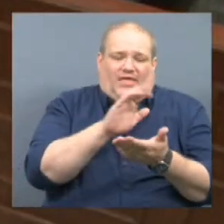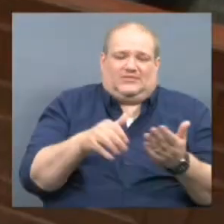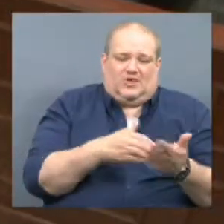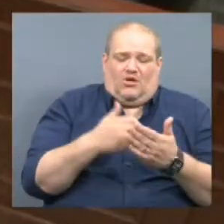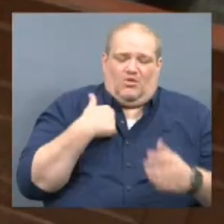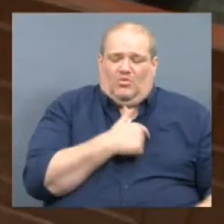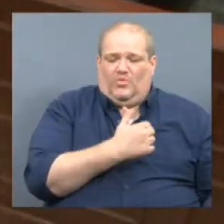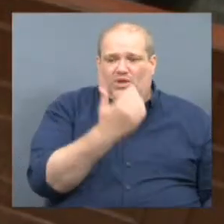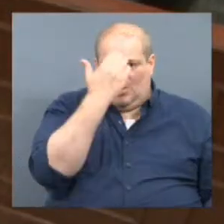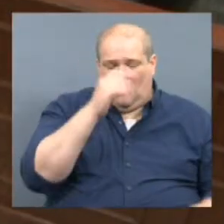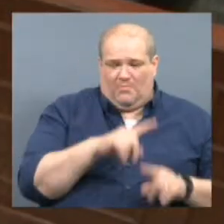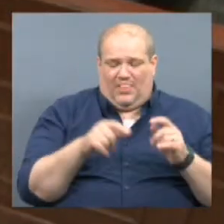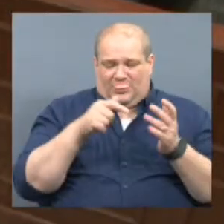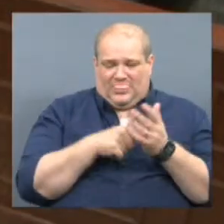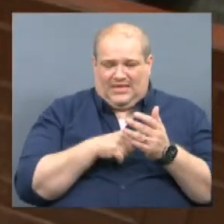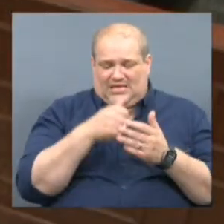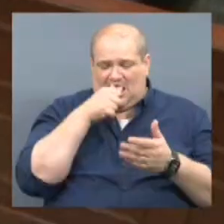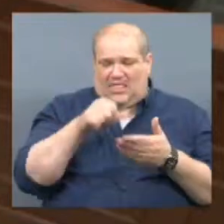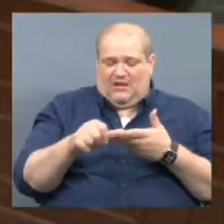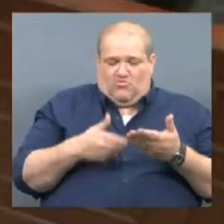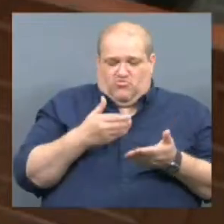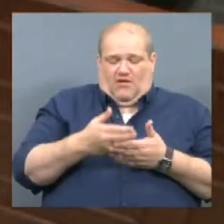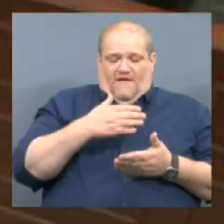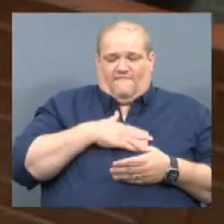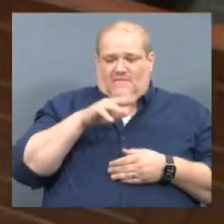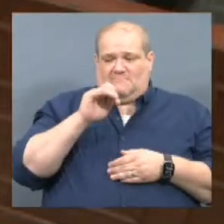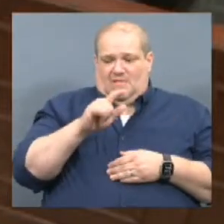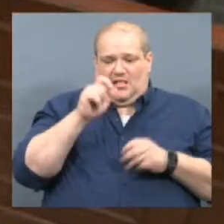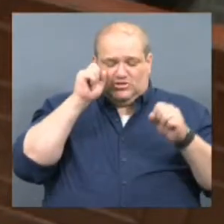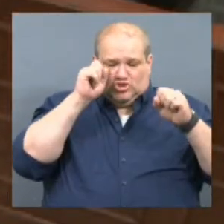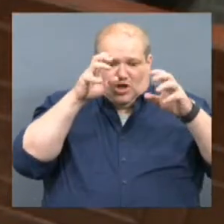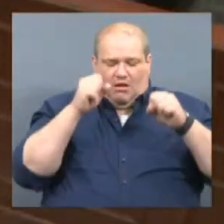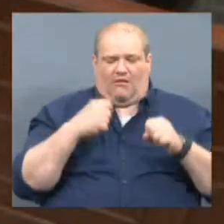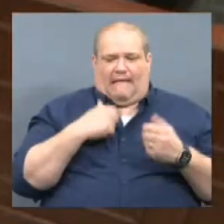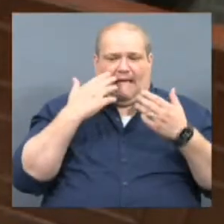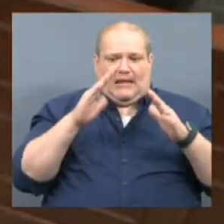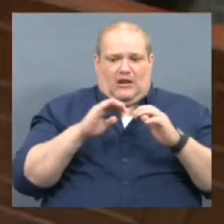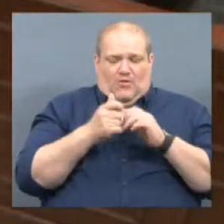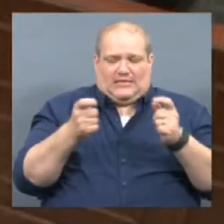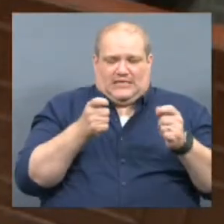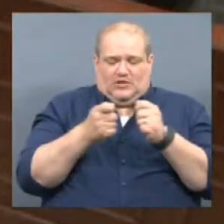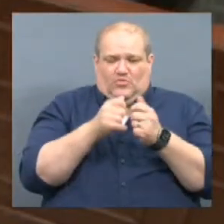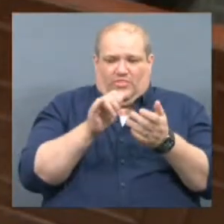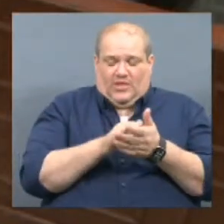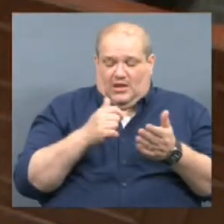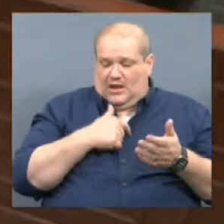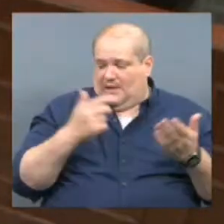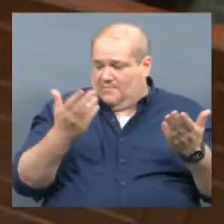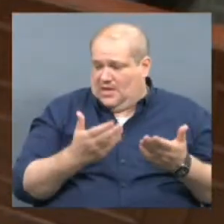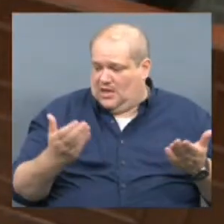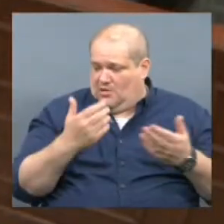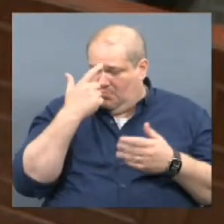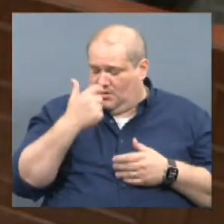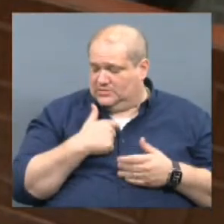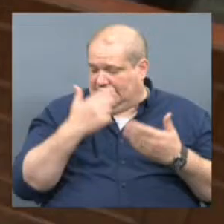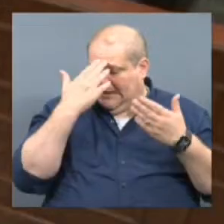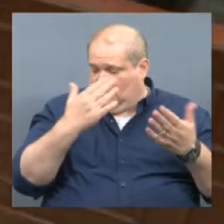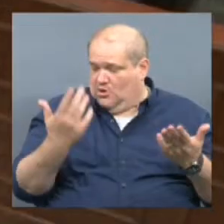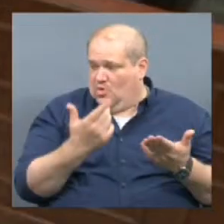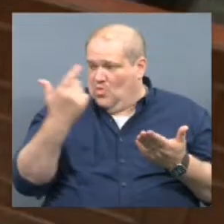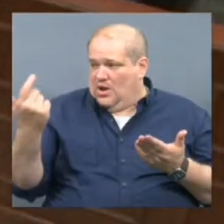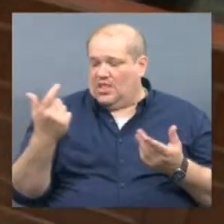knew. For this letter to come in my mail, it was a shocker. I didn't even know how to deal with this. I'm here because I didn't know what else